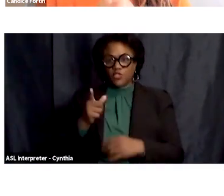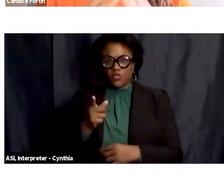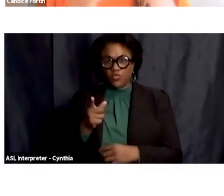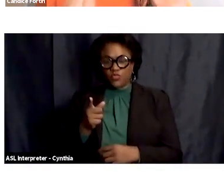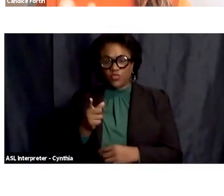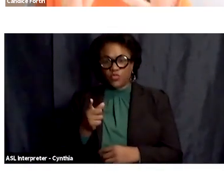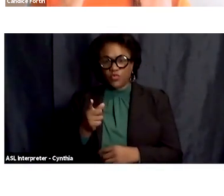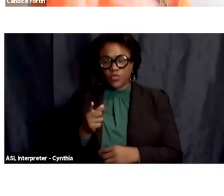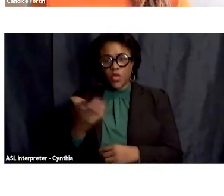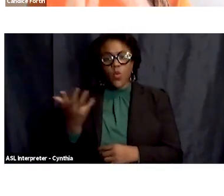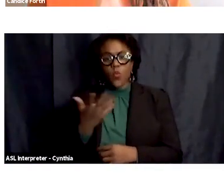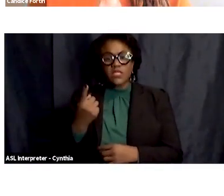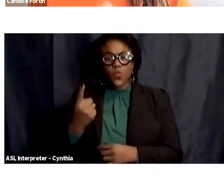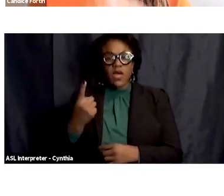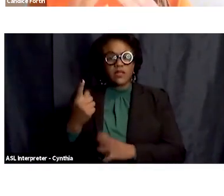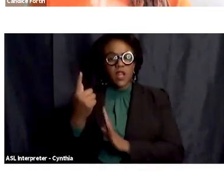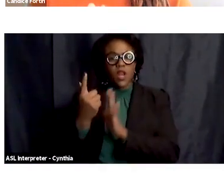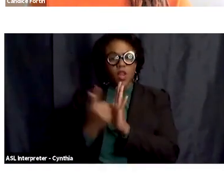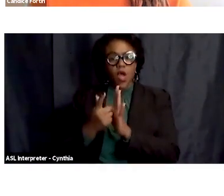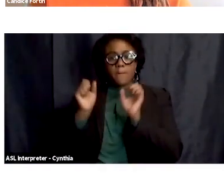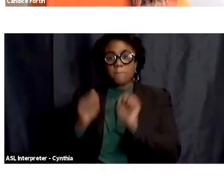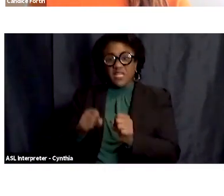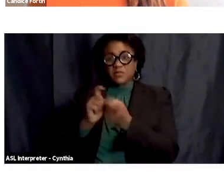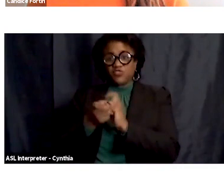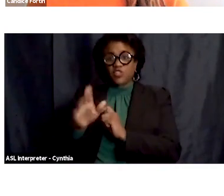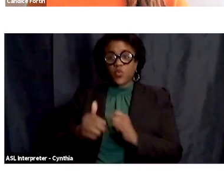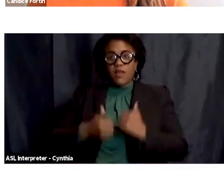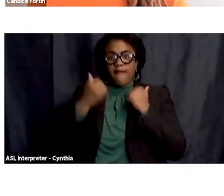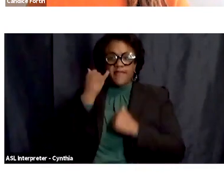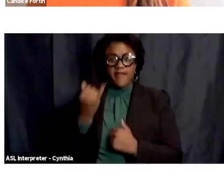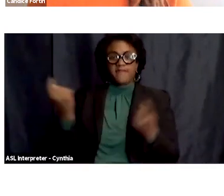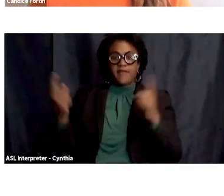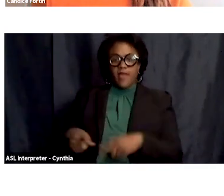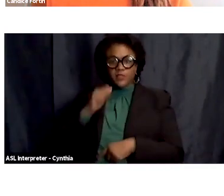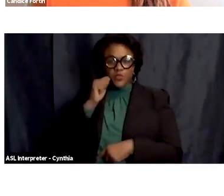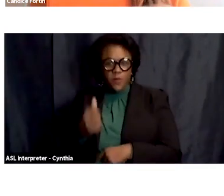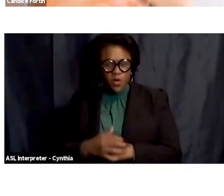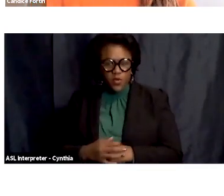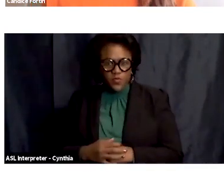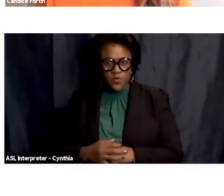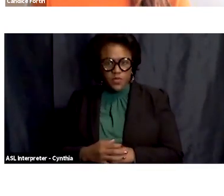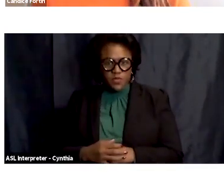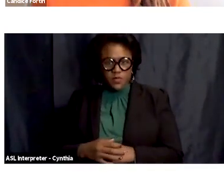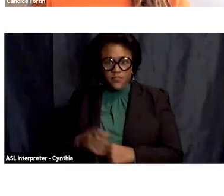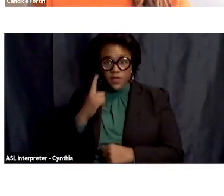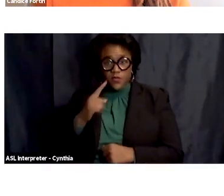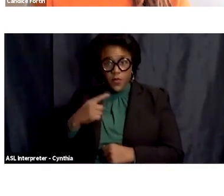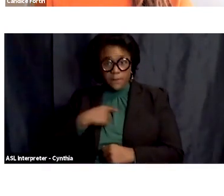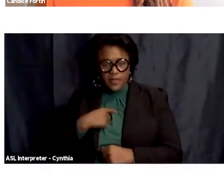legislation that would positively change your life if it happened tomorrow? For me, I'll share an